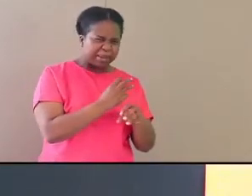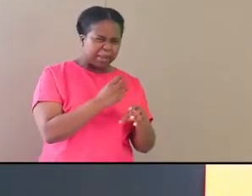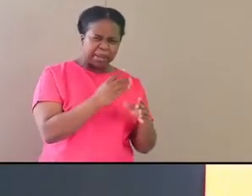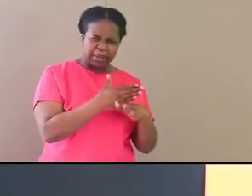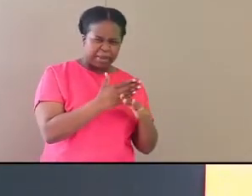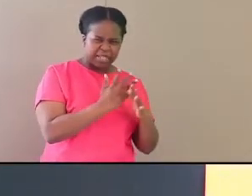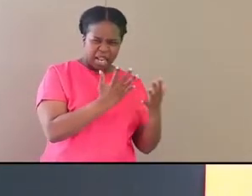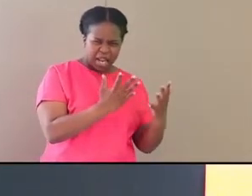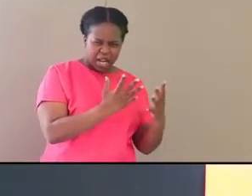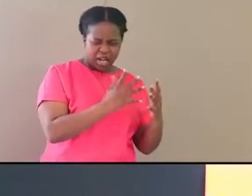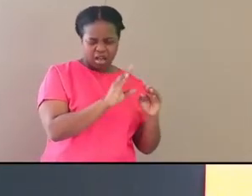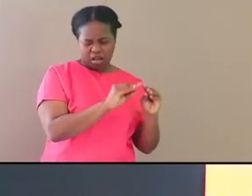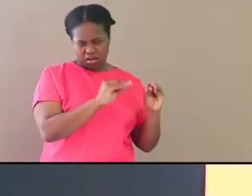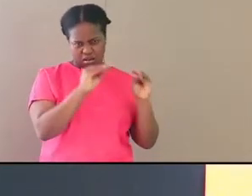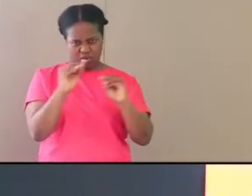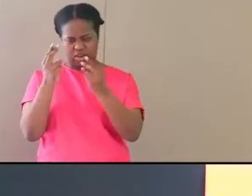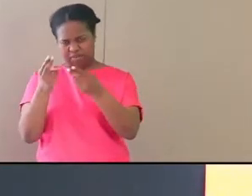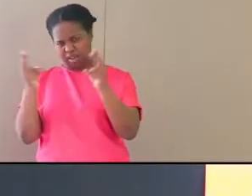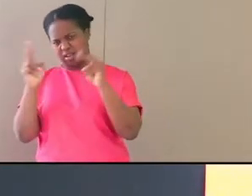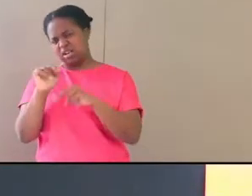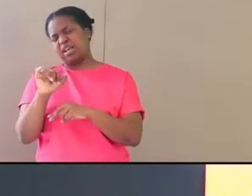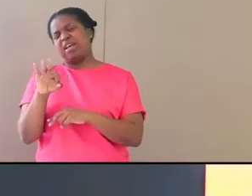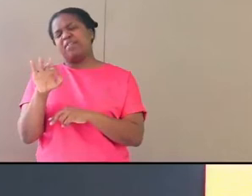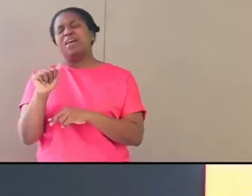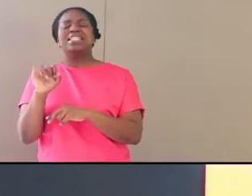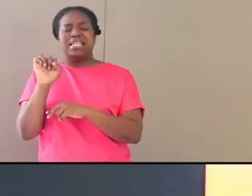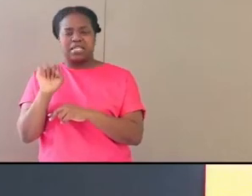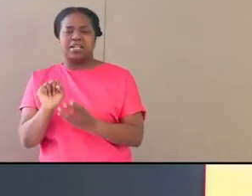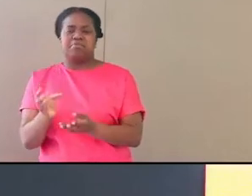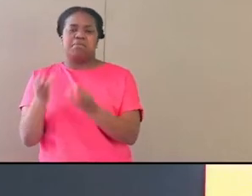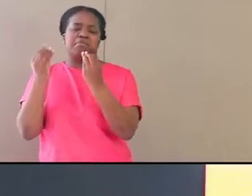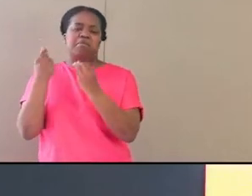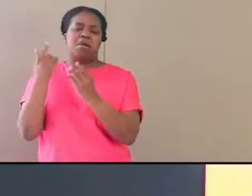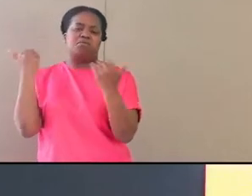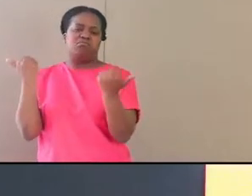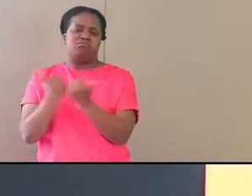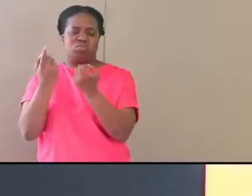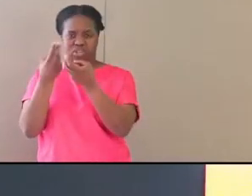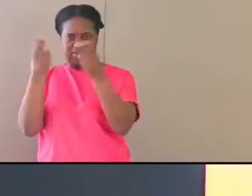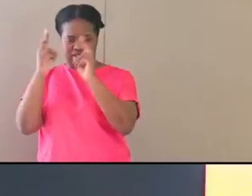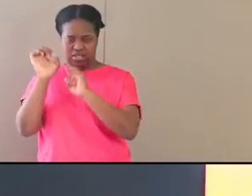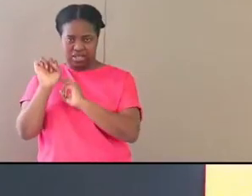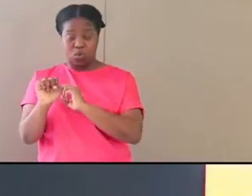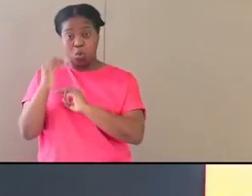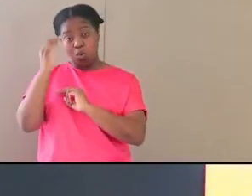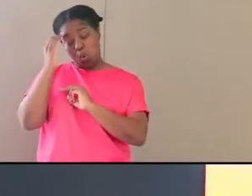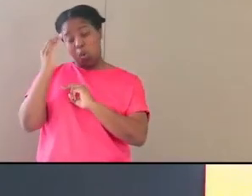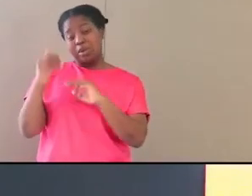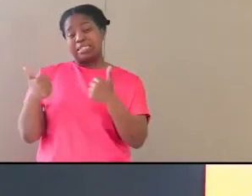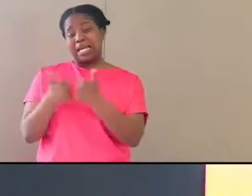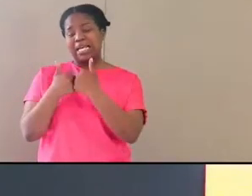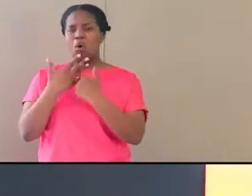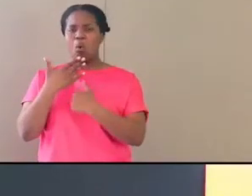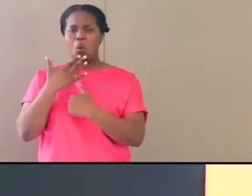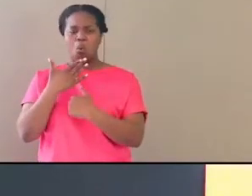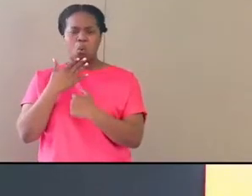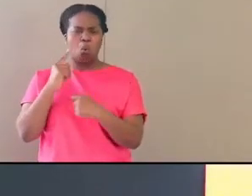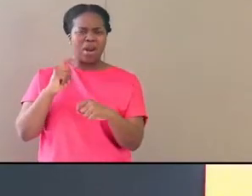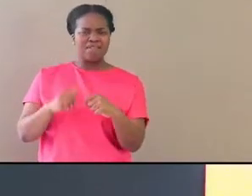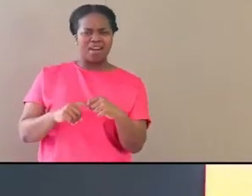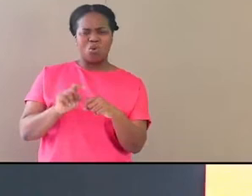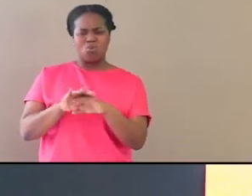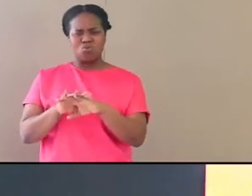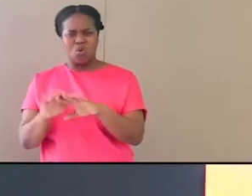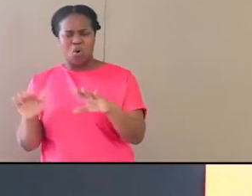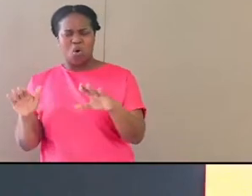they are able to get the NSFAS support. But we know that again, even with NSFAS, there's been challenges in terms of the level of funding